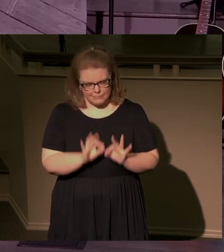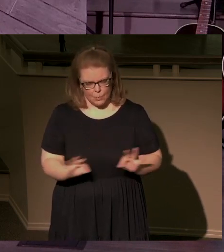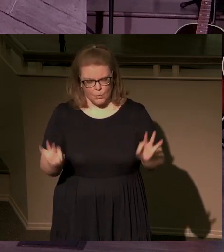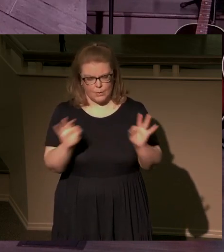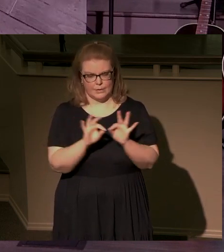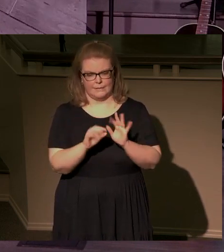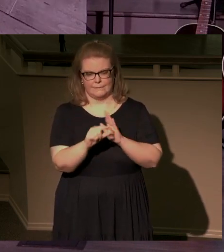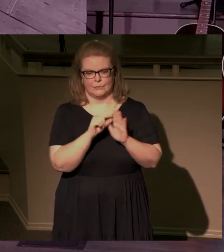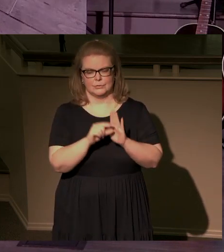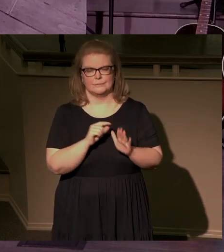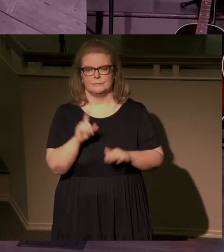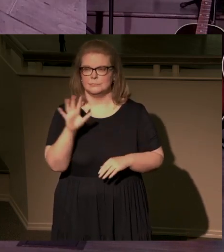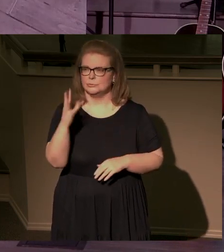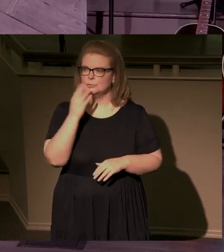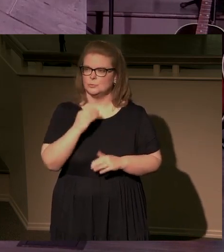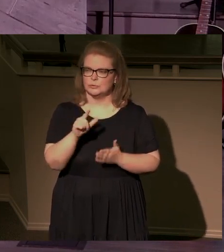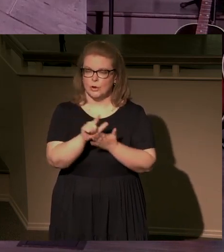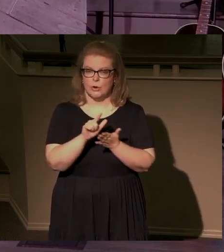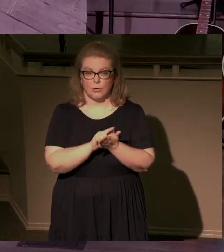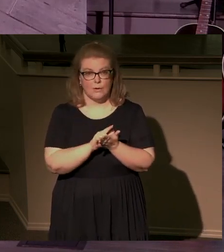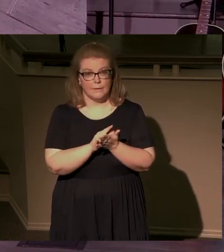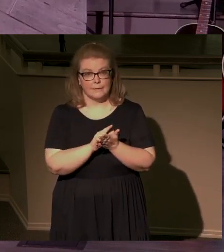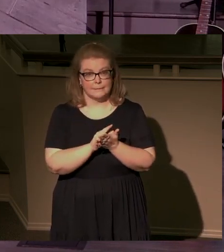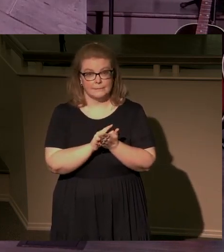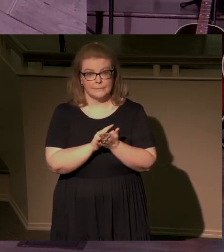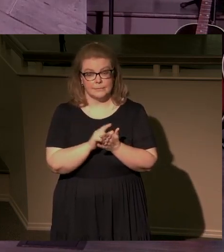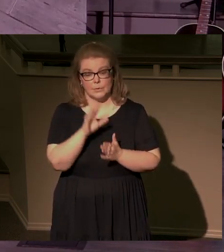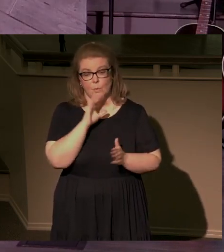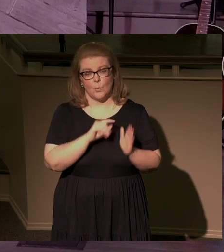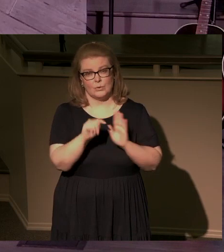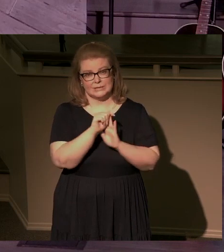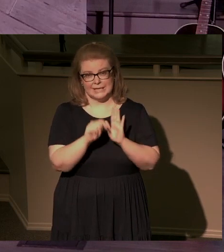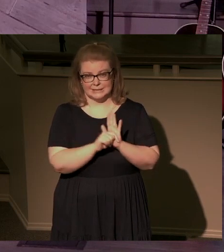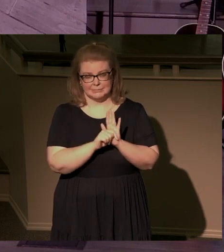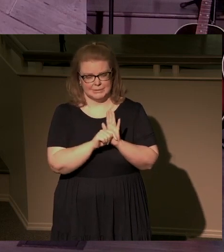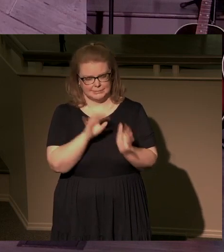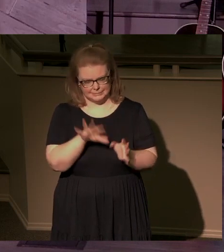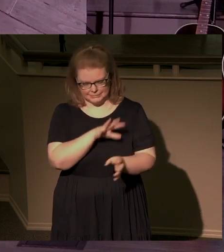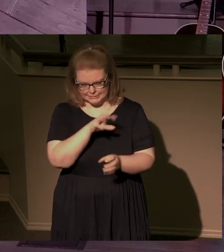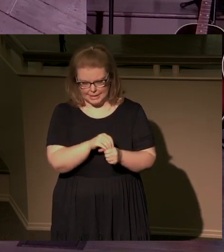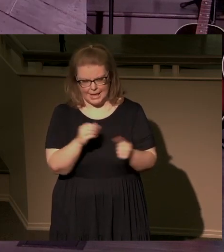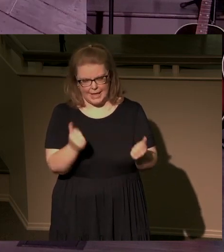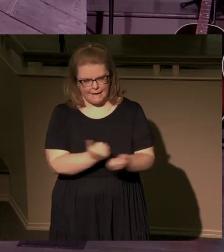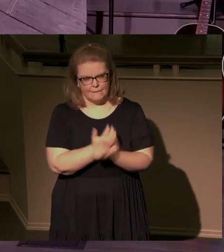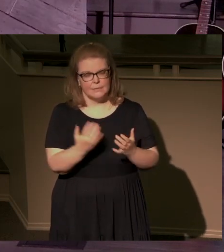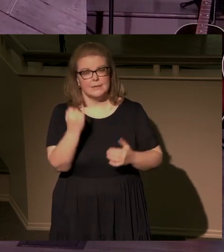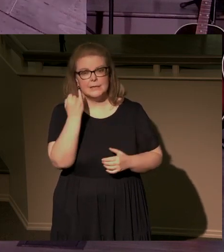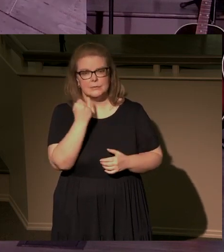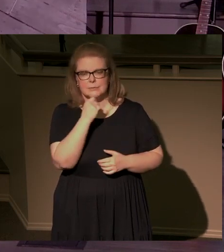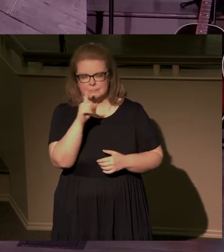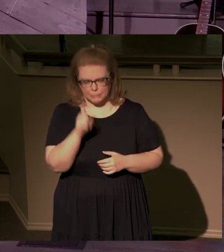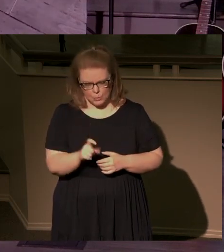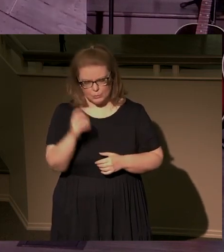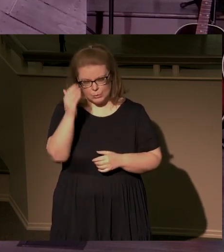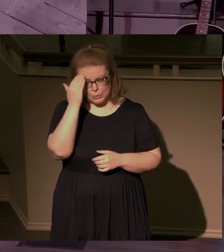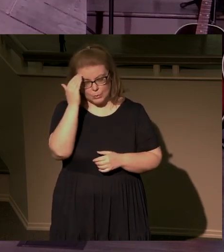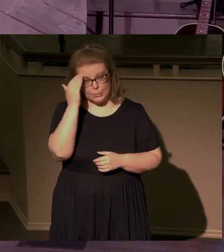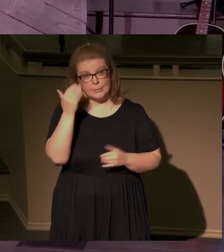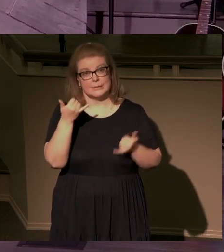law. In the Old Testament, it represents everything that Israel as a nation was supposed to know. It is